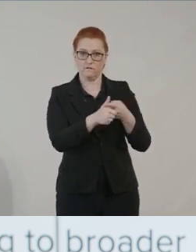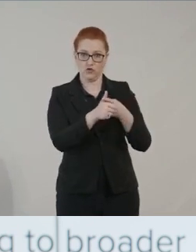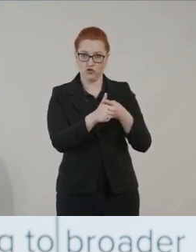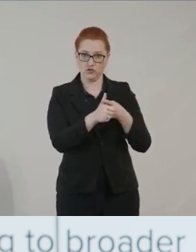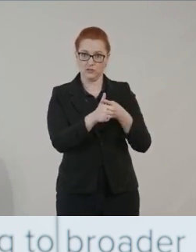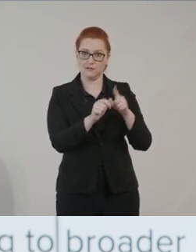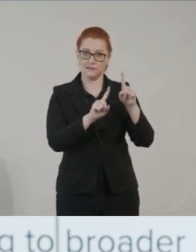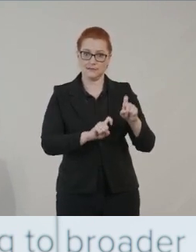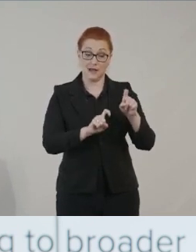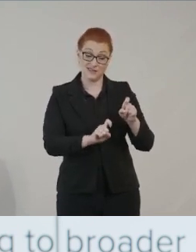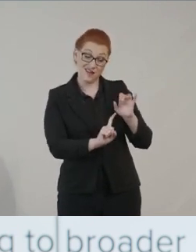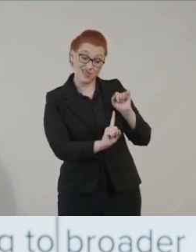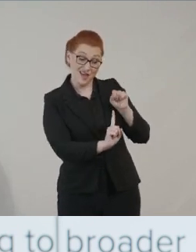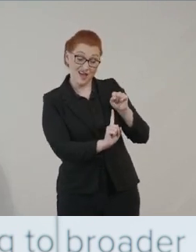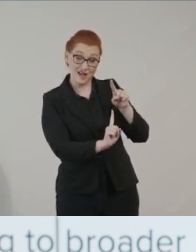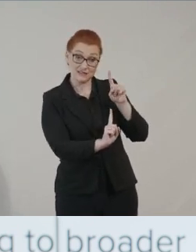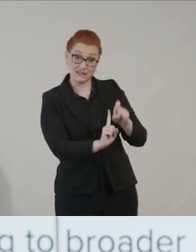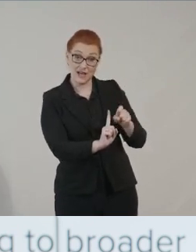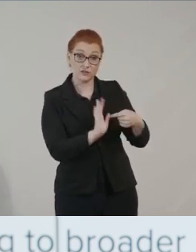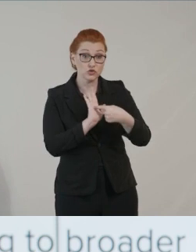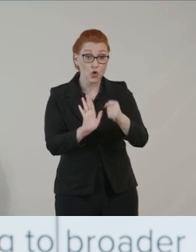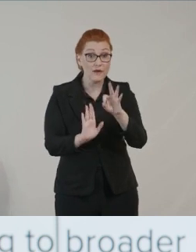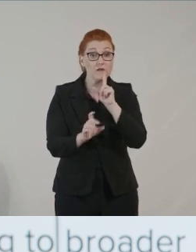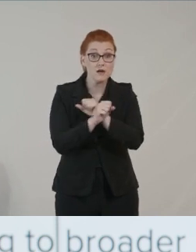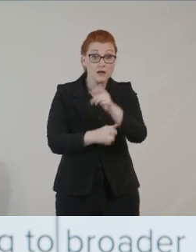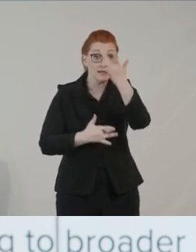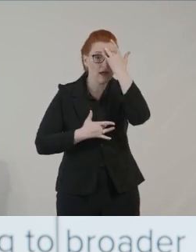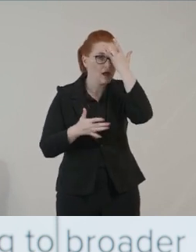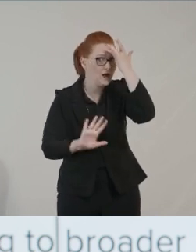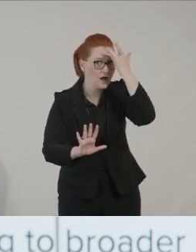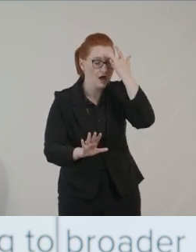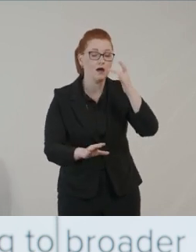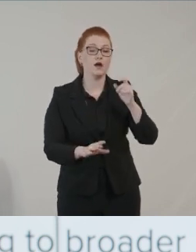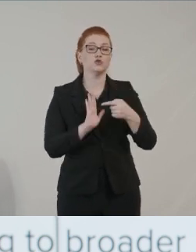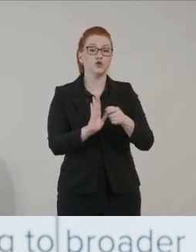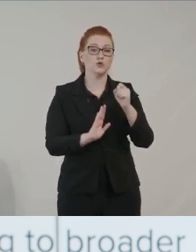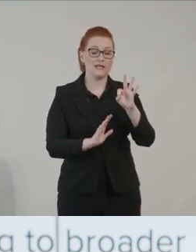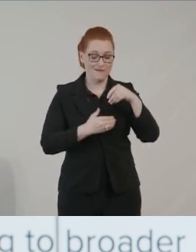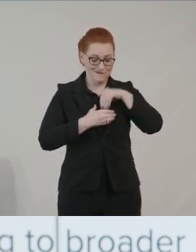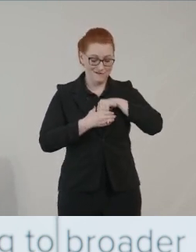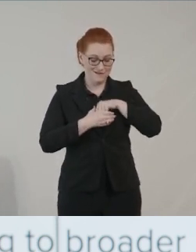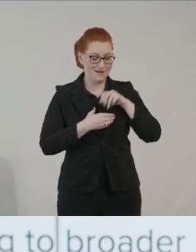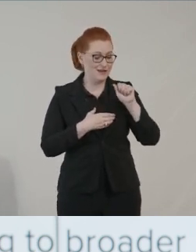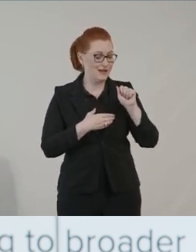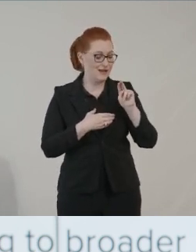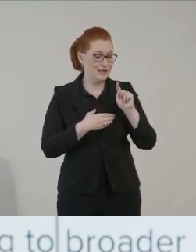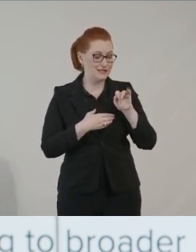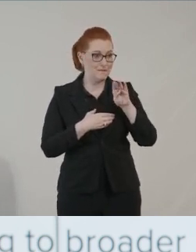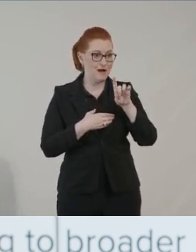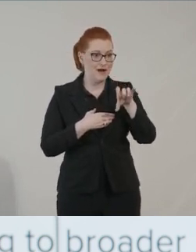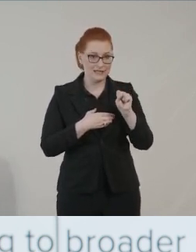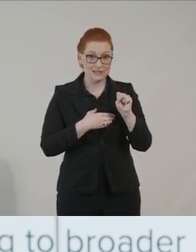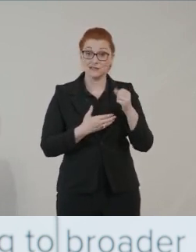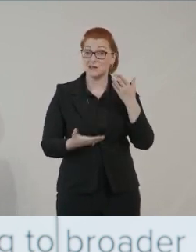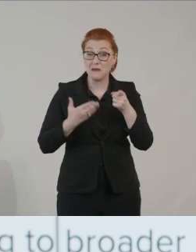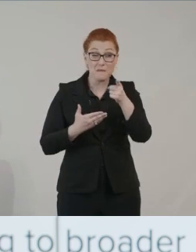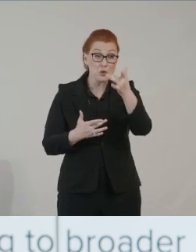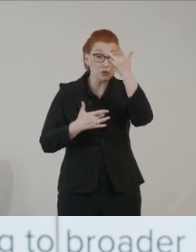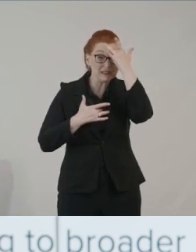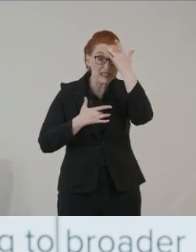you if you've contracted COVID-19 and since recovered. I don't know how many of you have been sick